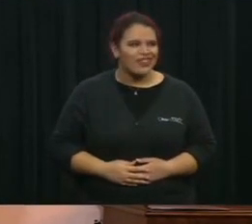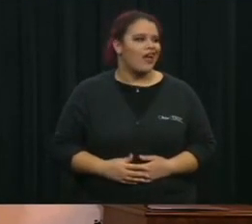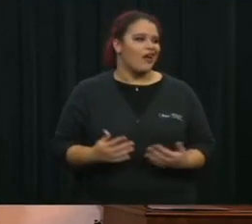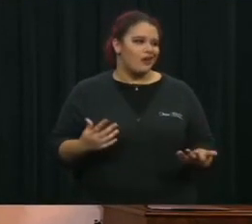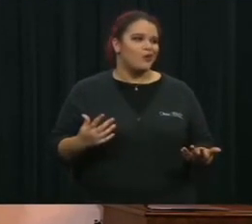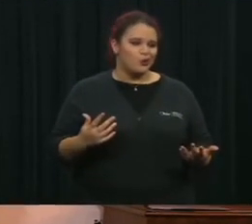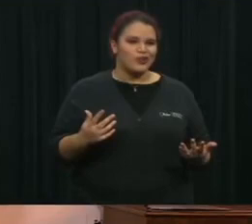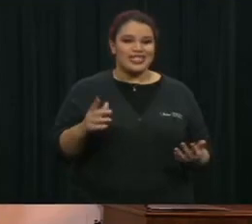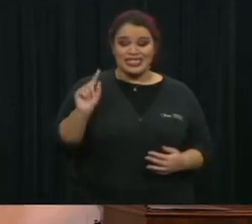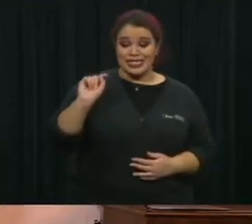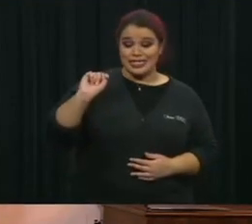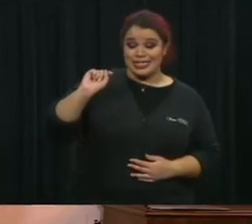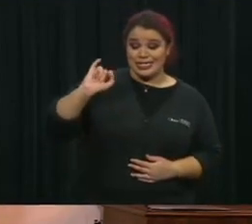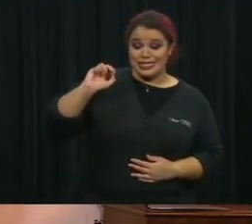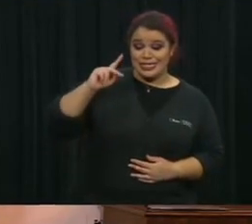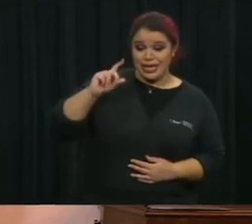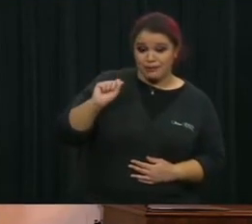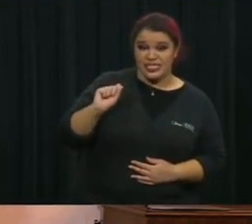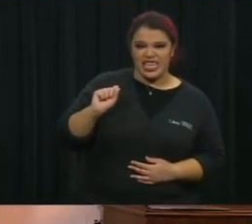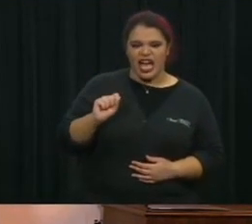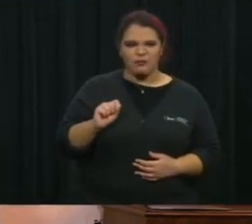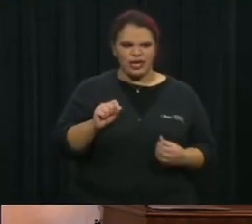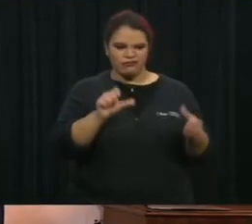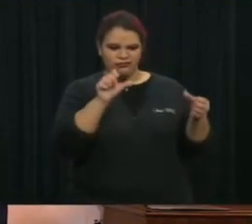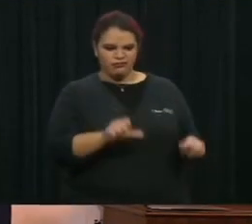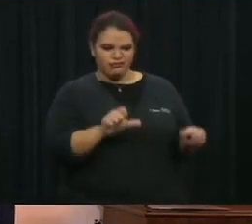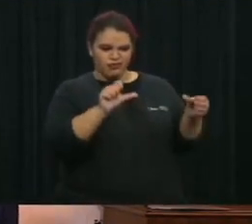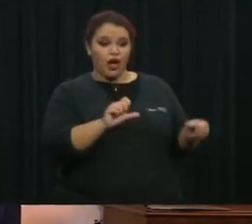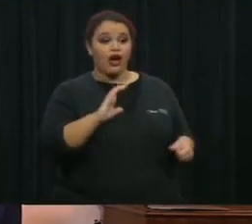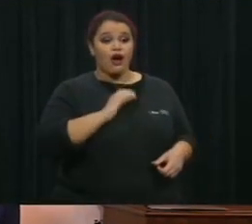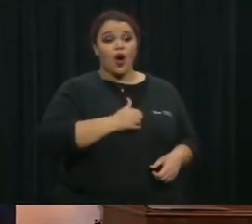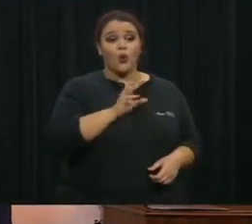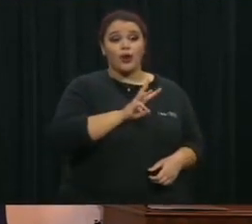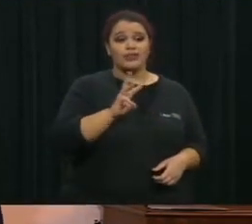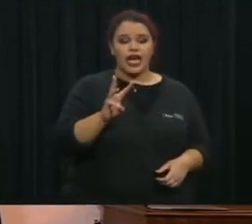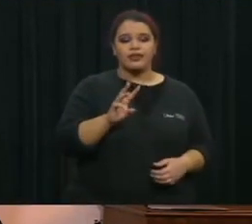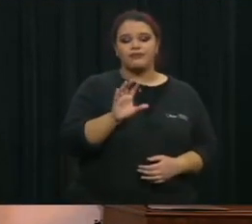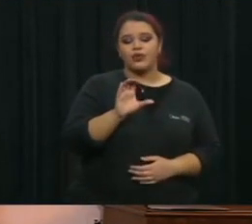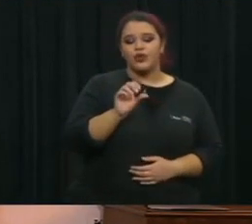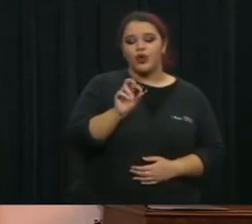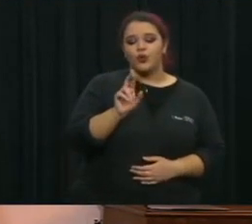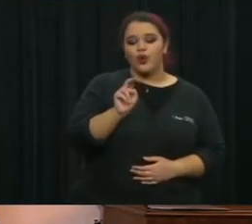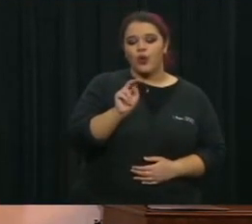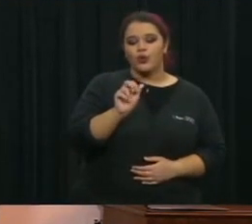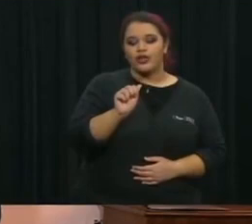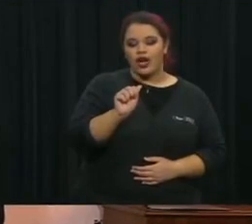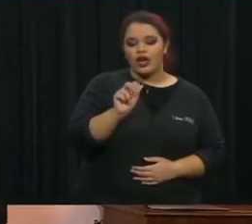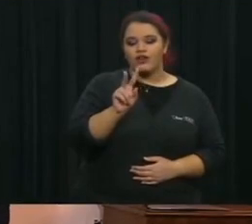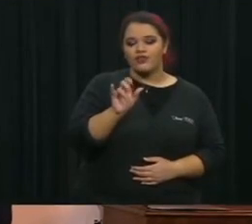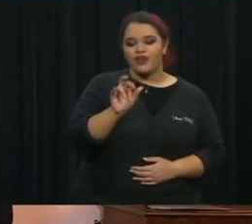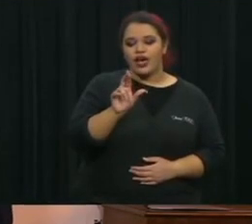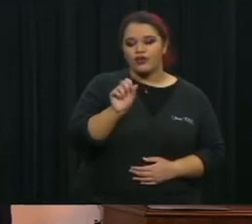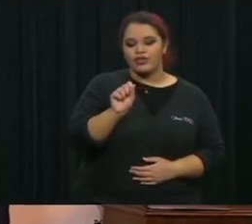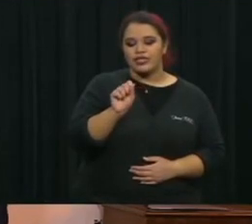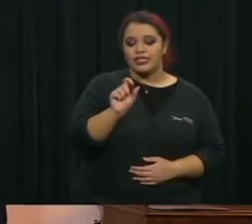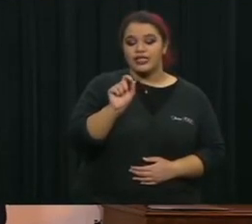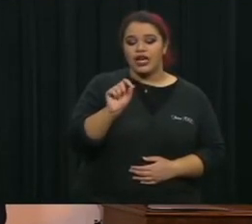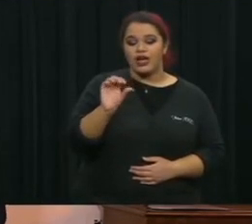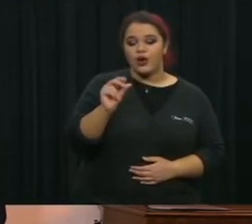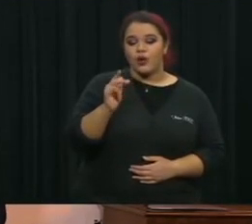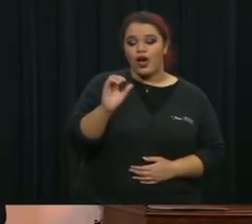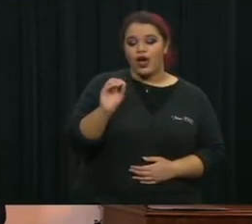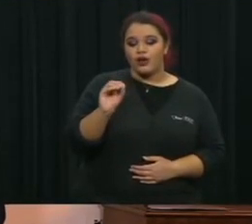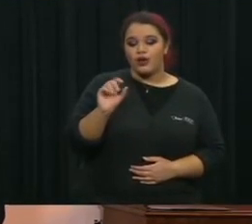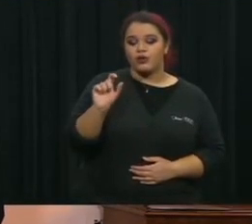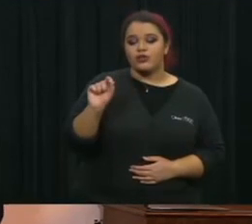there are people that are struggling all the time. On our website, coronavirus.ohio.gov, my favorite colleague over in mental